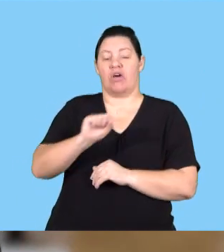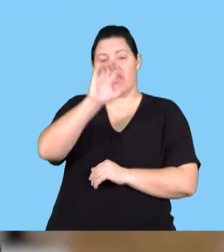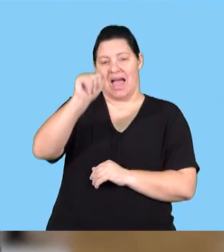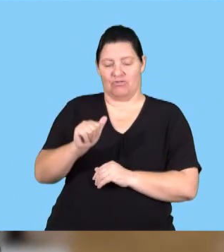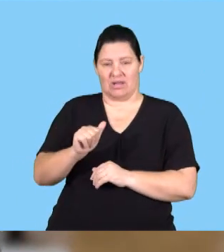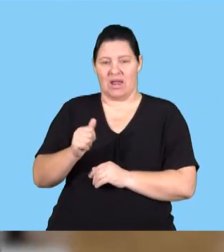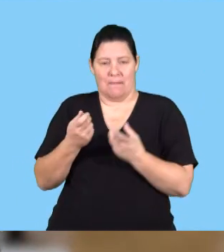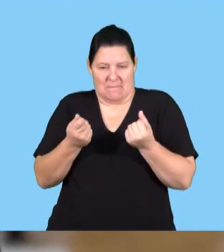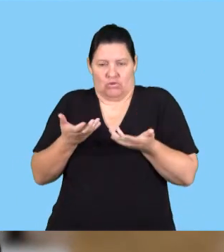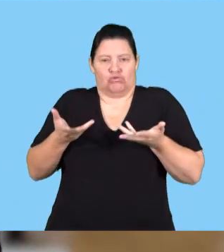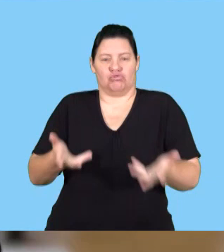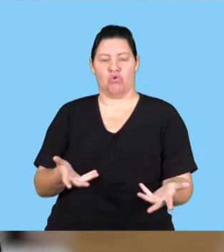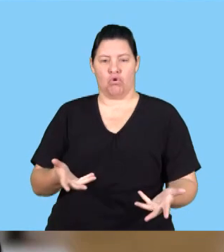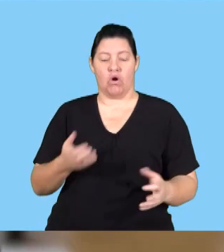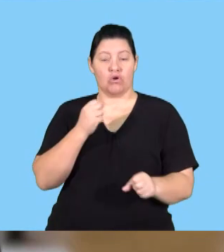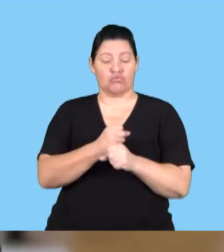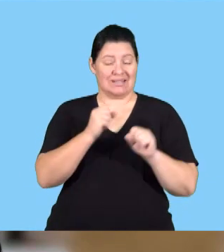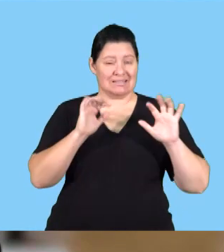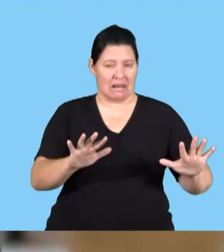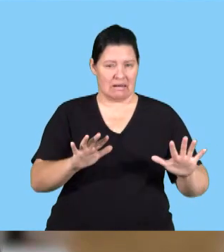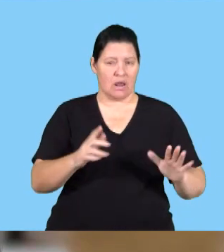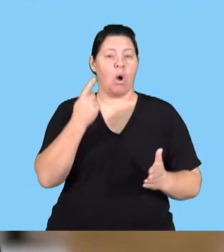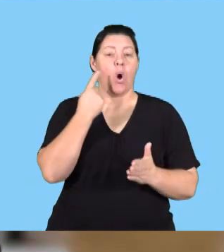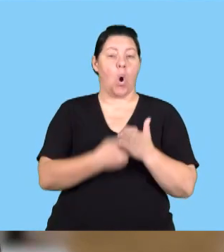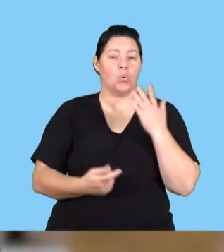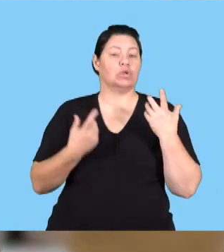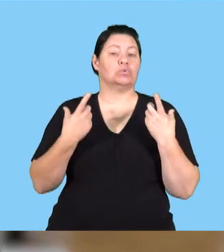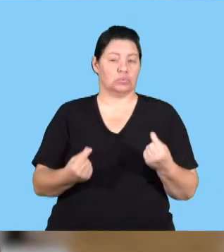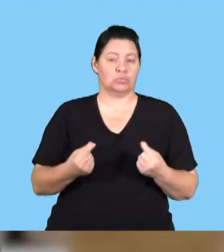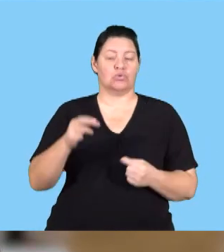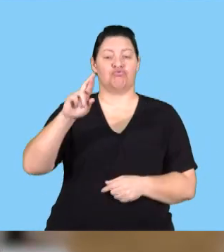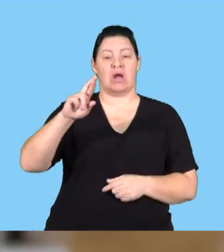South African currency, because in grade 10, we are only dealing with South